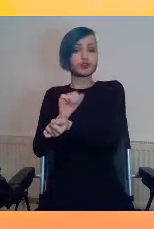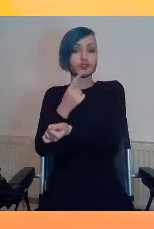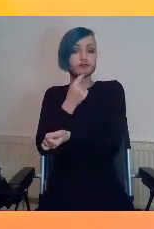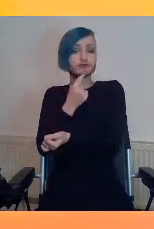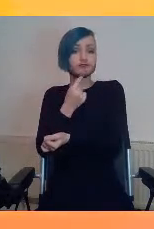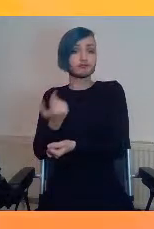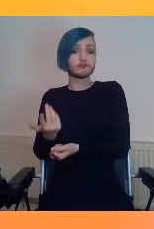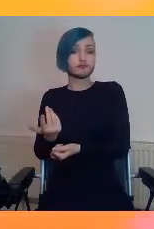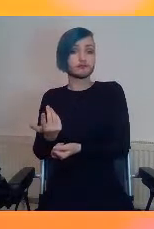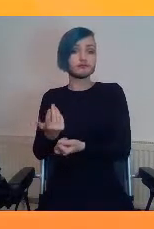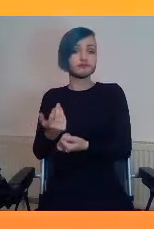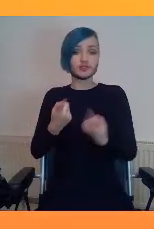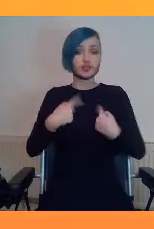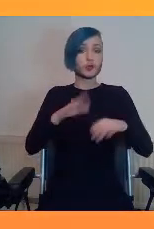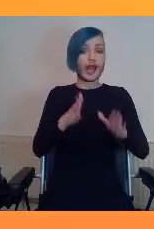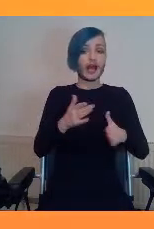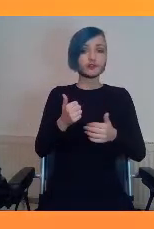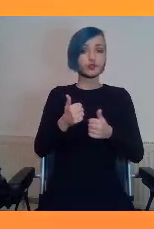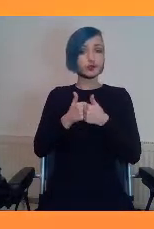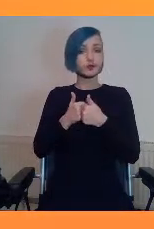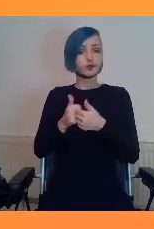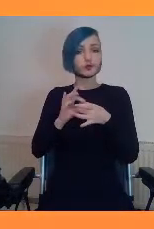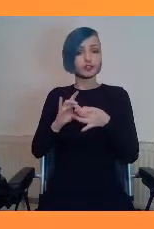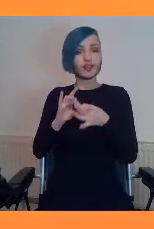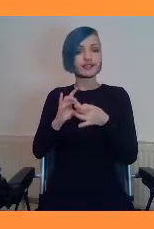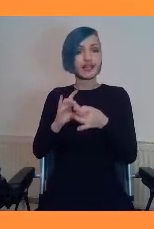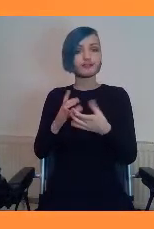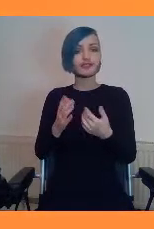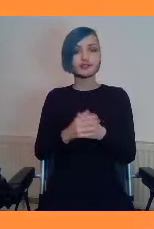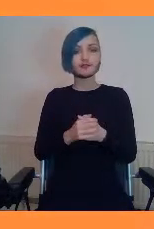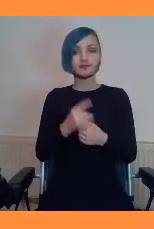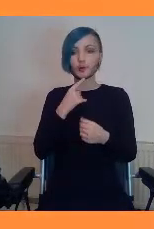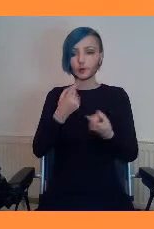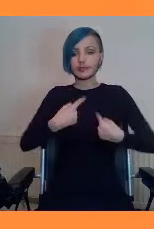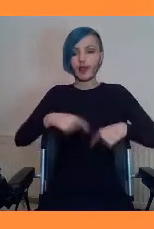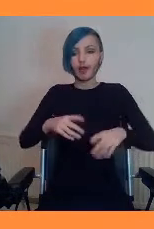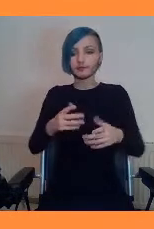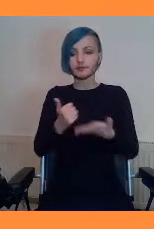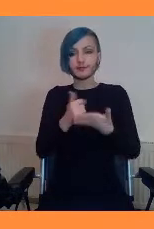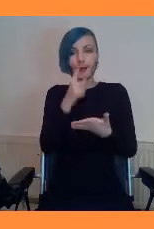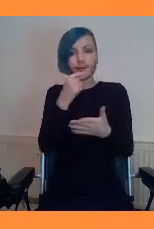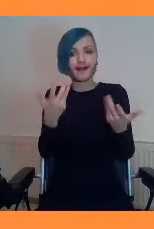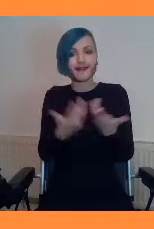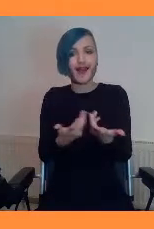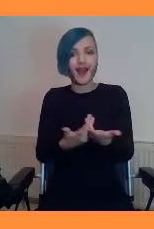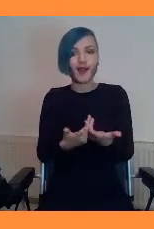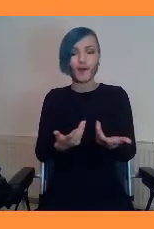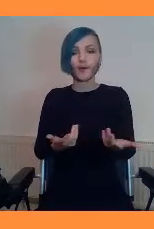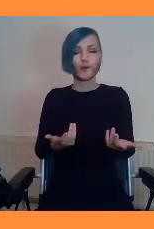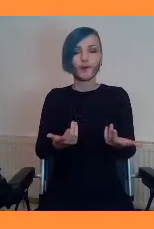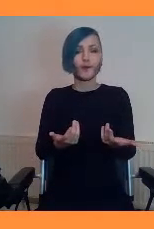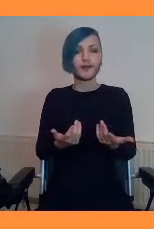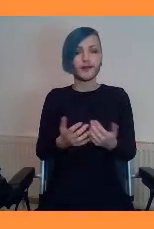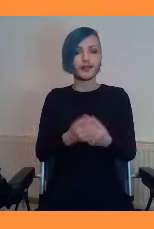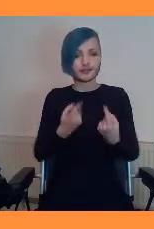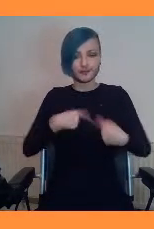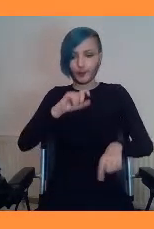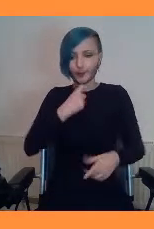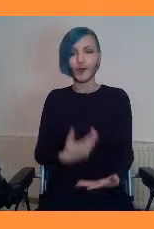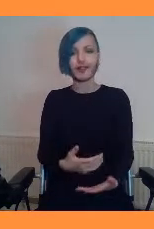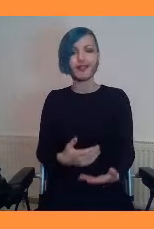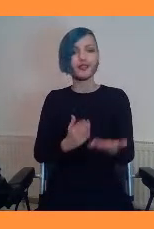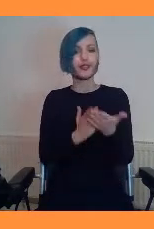sure, you tell us exactly how we can help and we will organize something to try and help this, because that can't be, you know, we put it out on our social